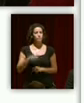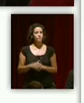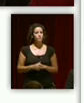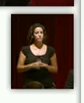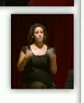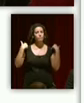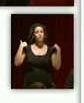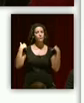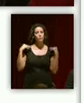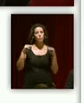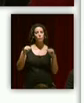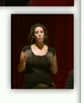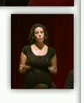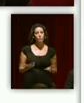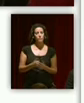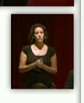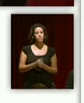in Iberus.